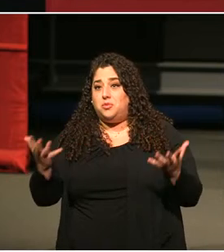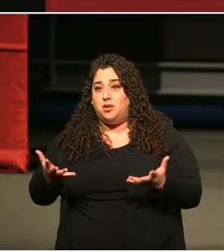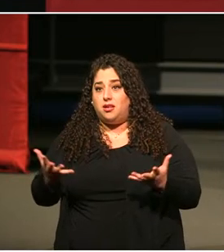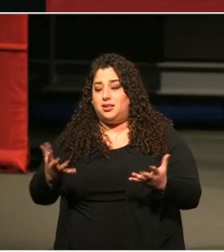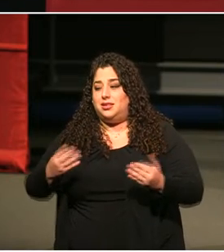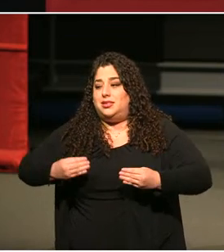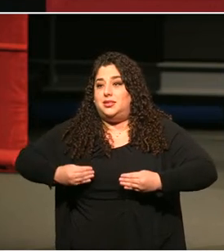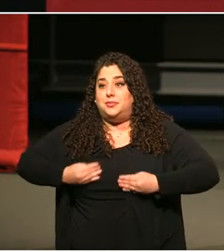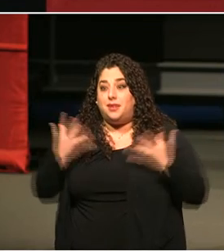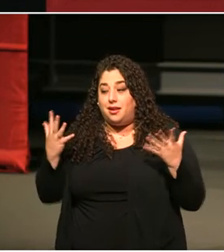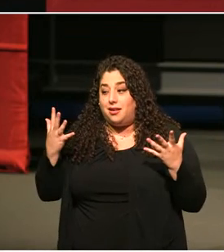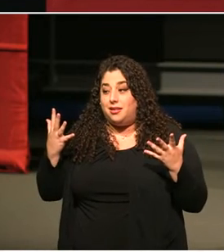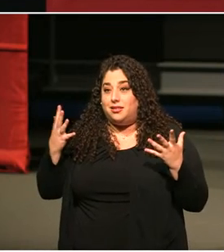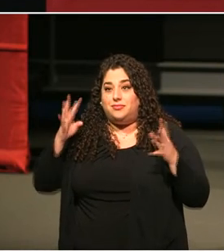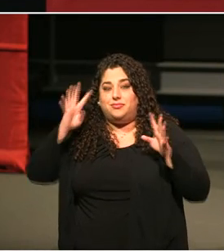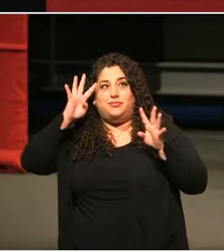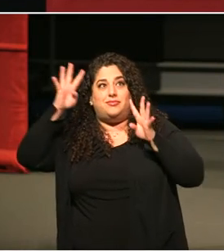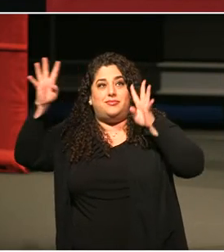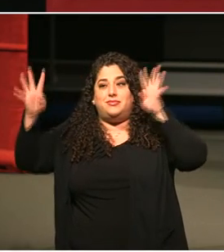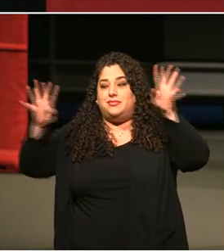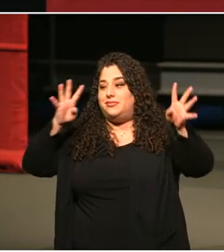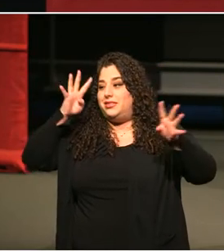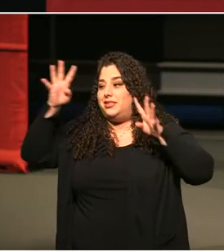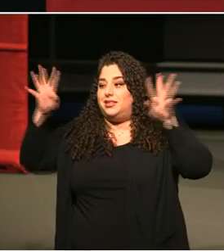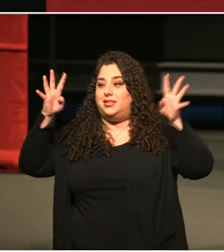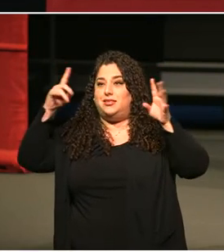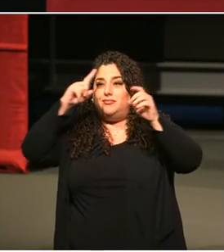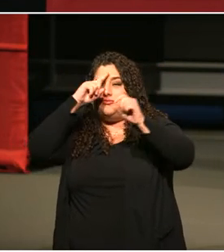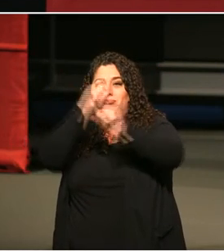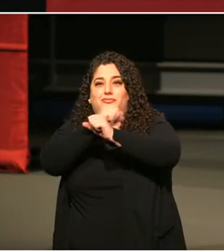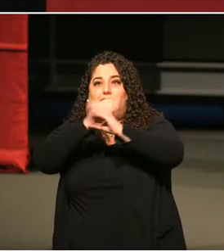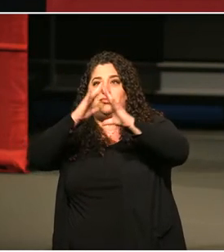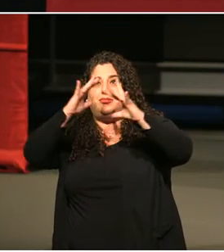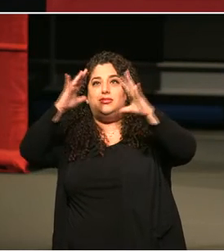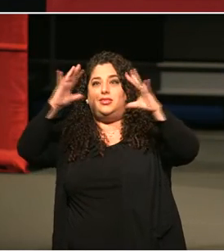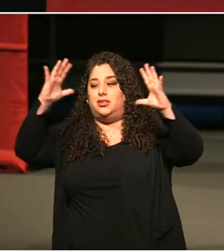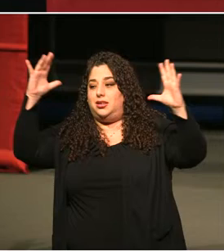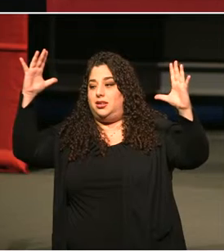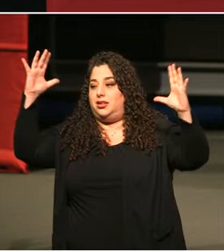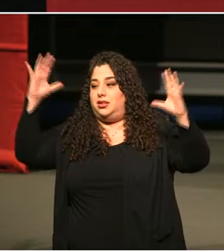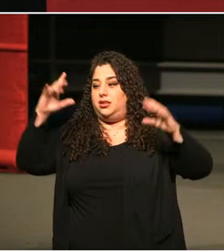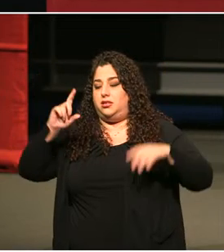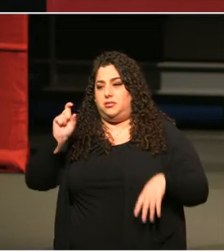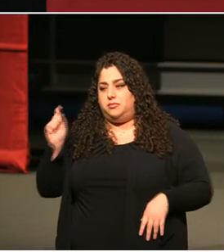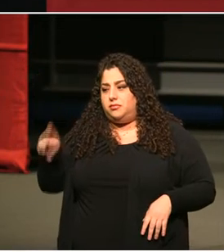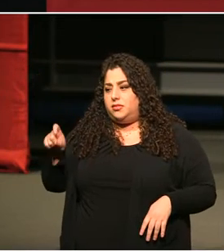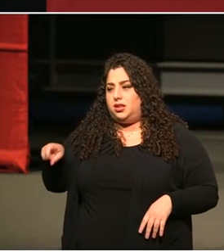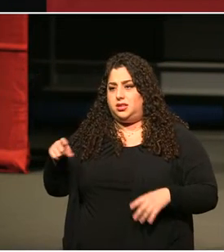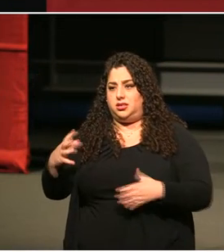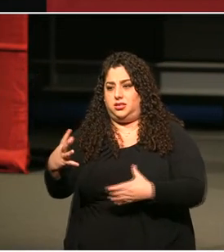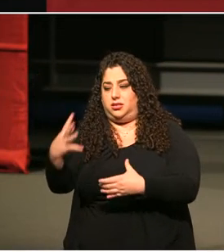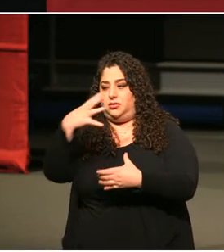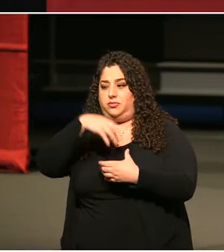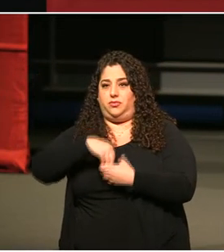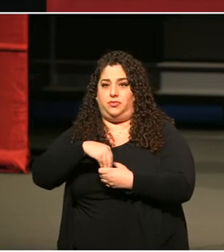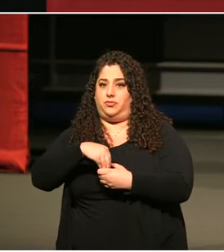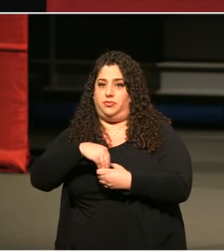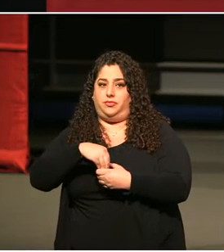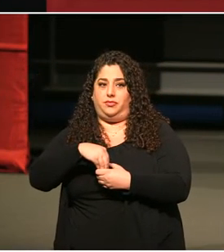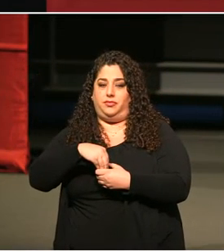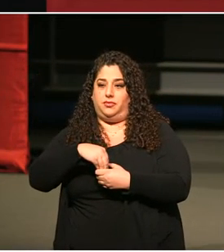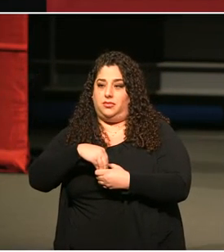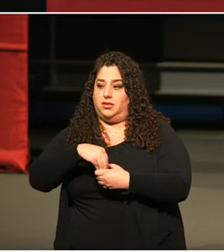cinema without a commitment to facilitating the broadest representation and inclusion reflective of our